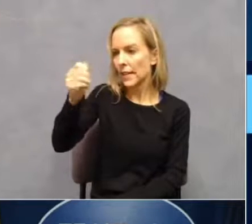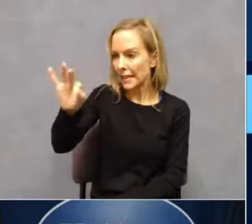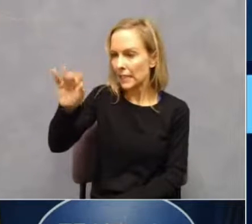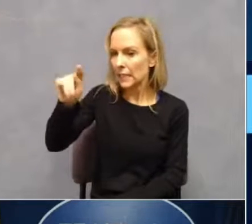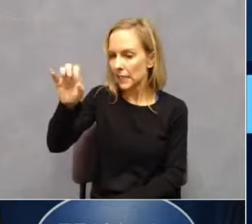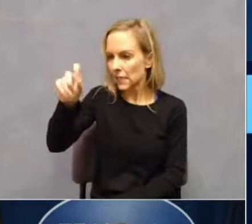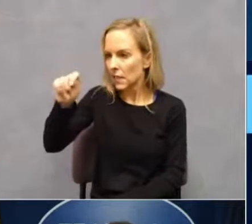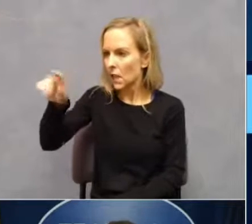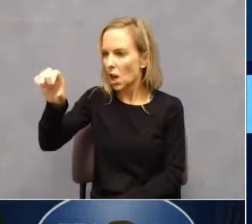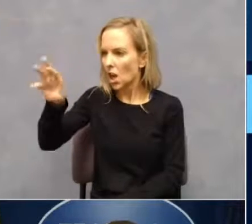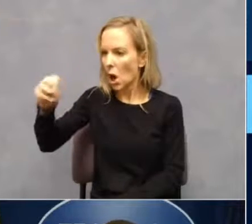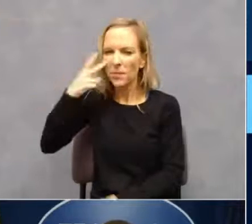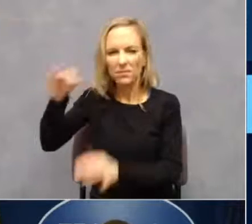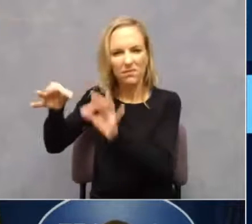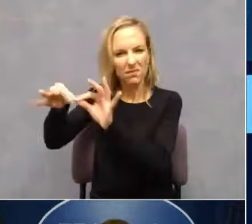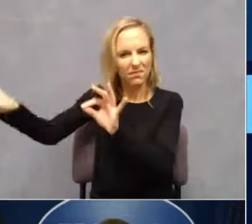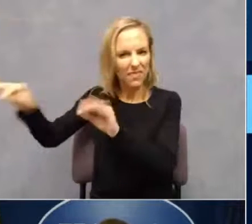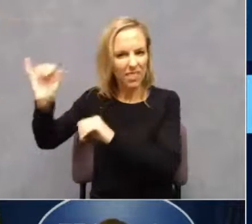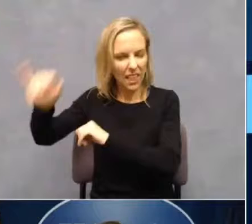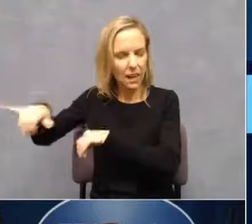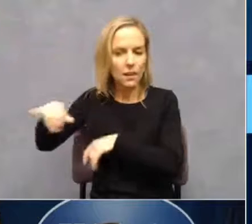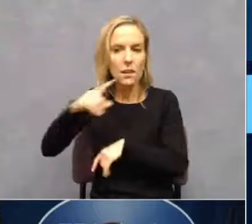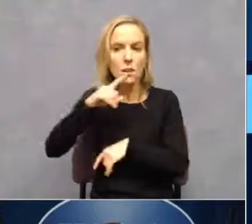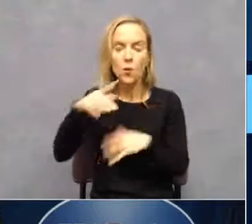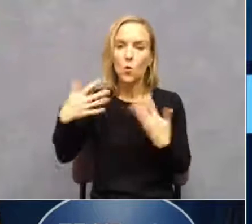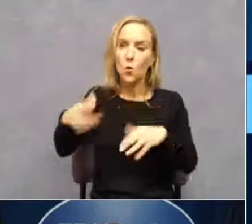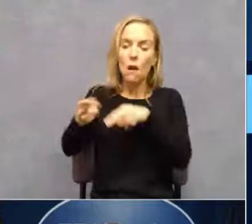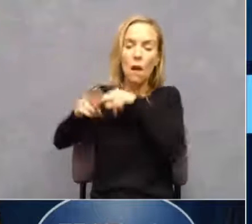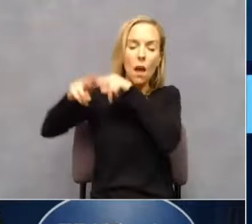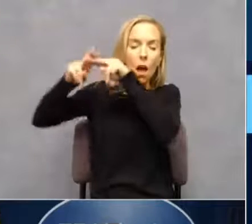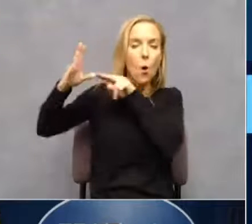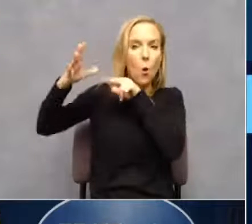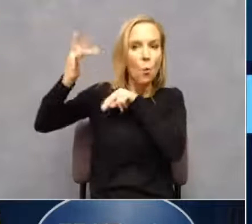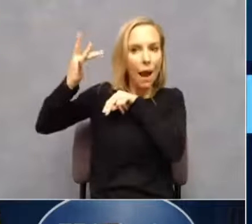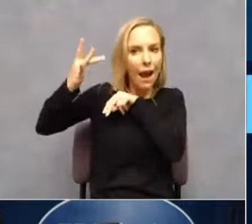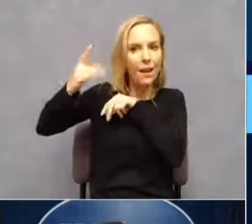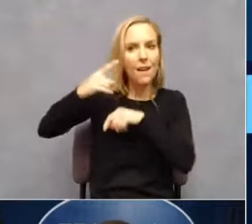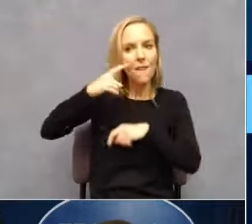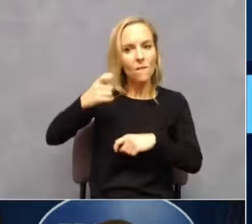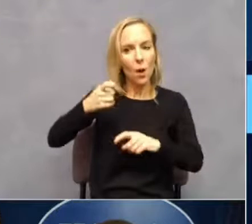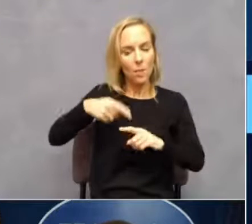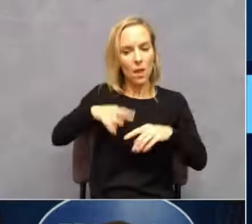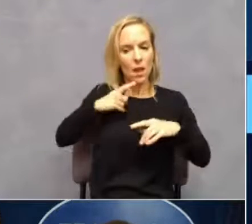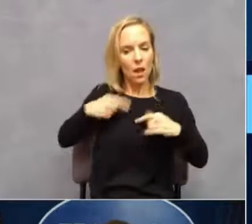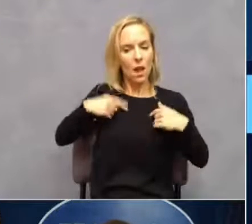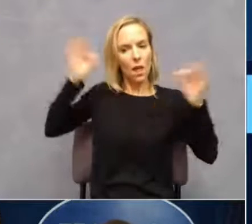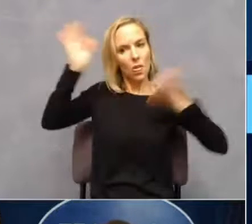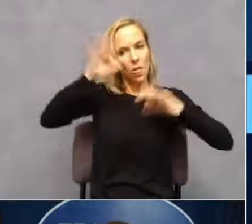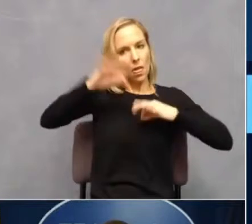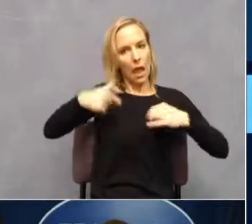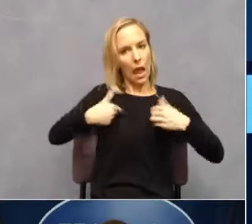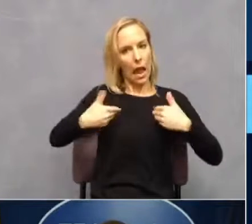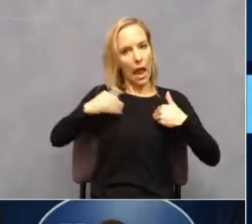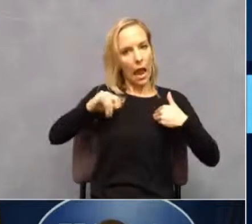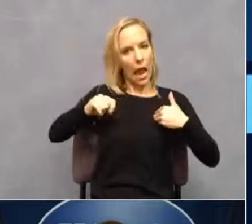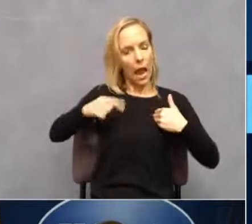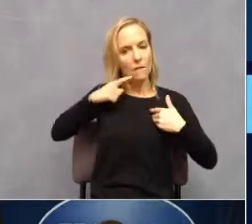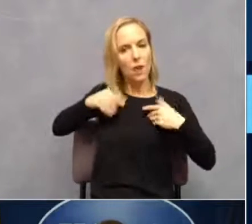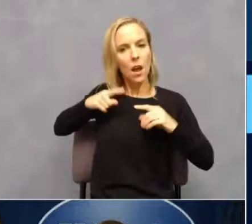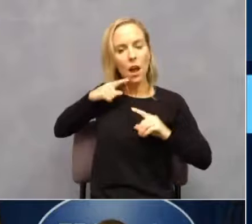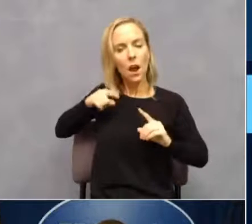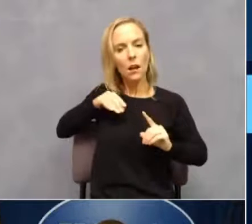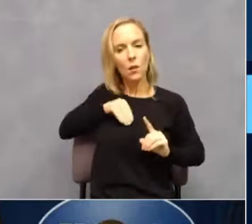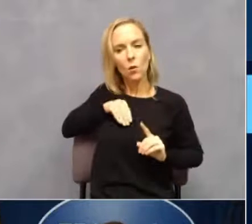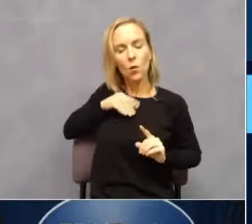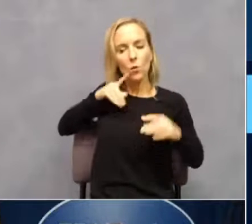www.doineedacovid19test.com. Much of our current increase is through asymptomatic spread, and so this is an important way to